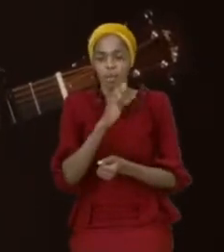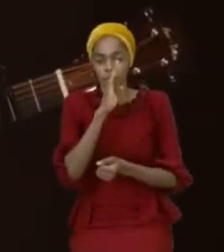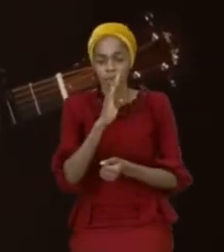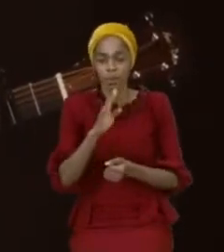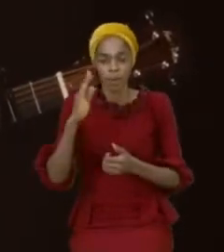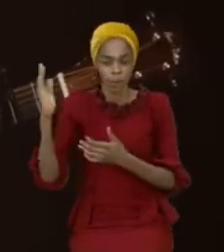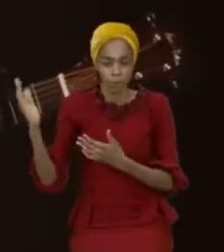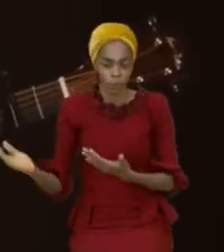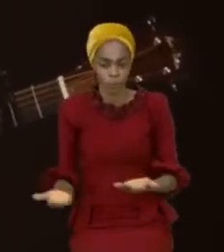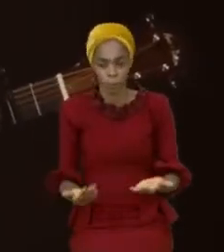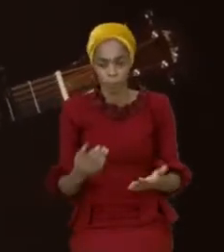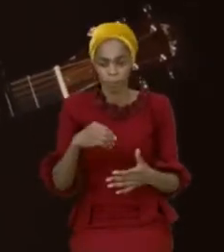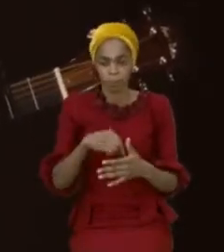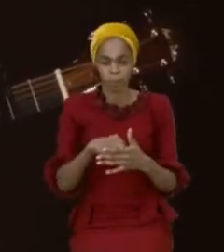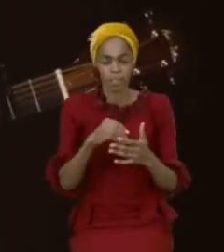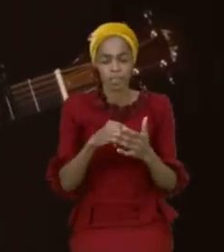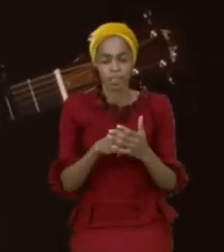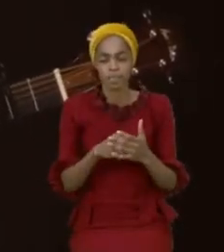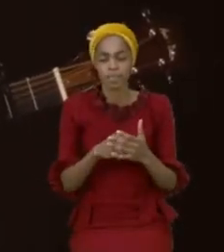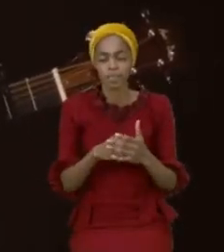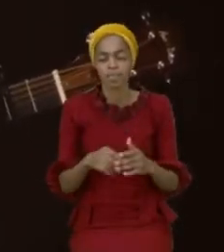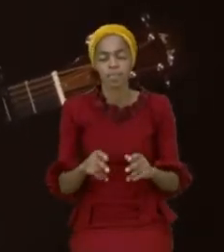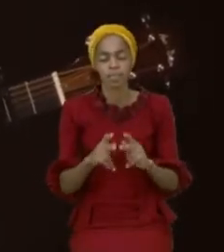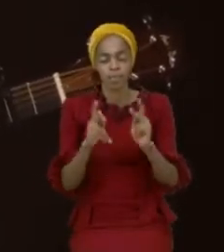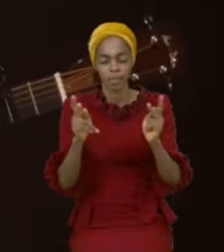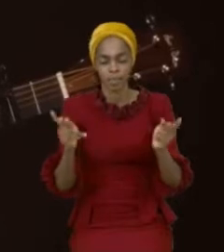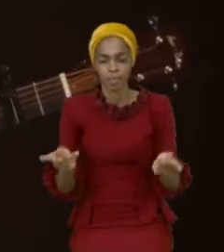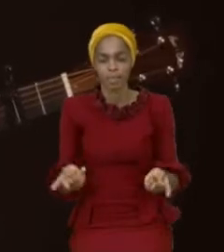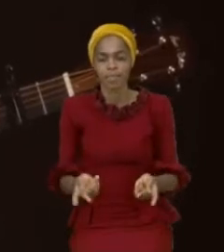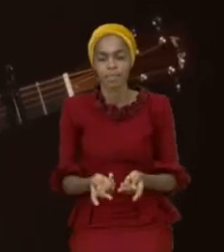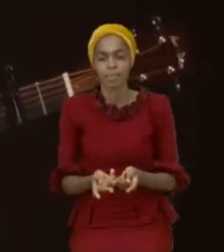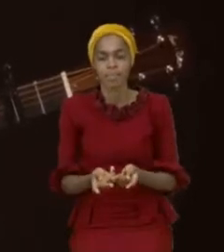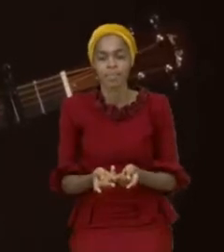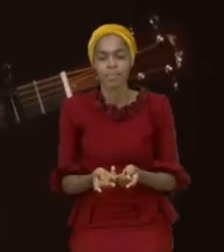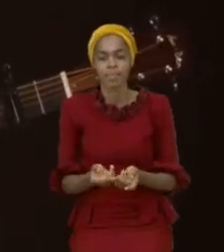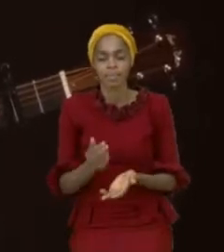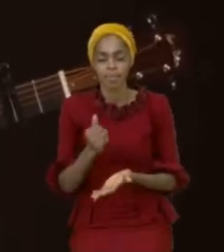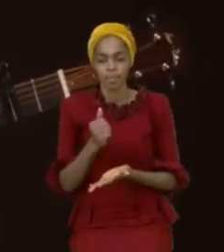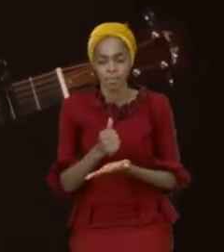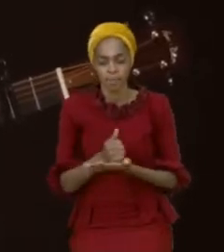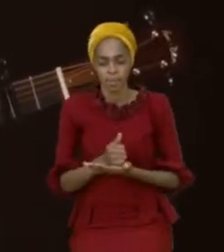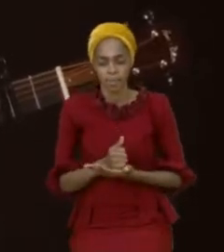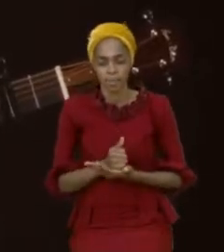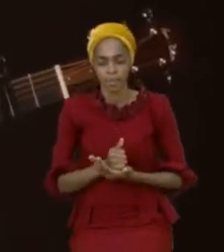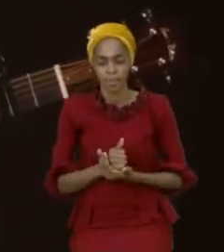be welcomed in this place today.